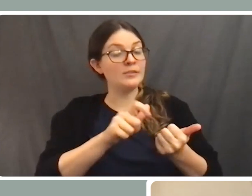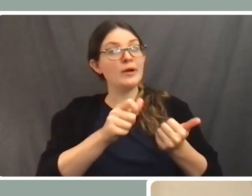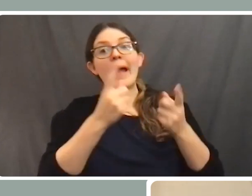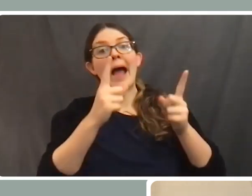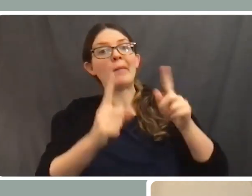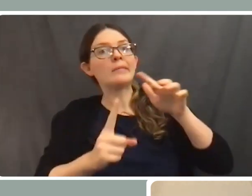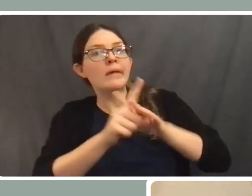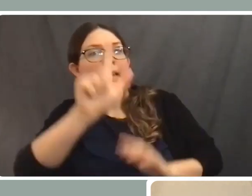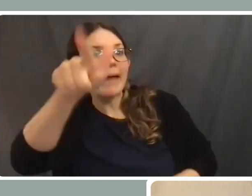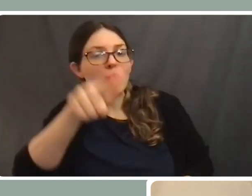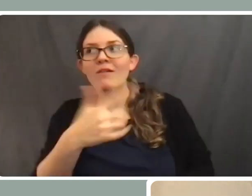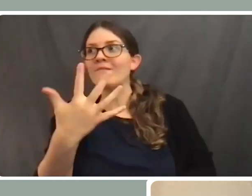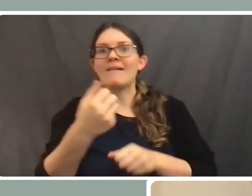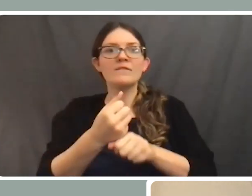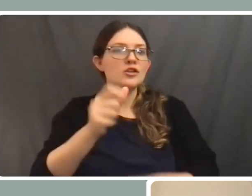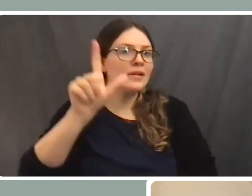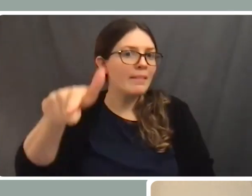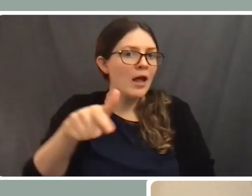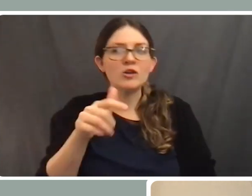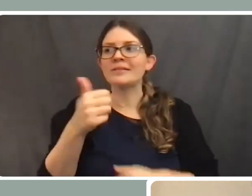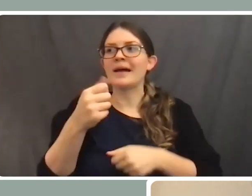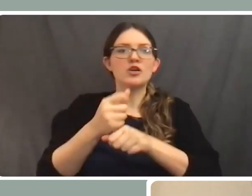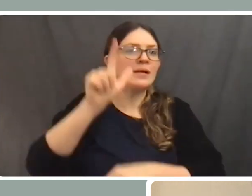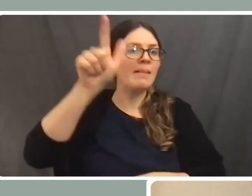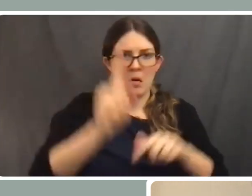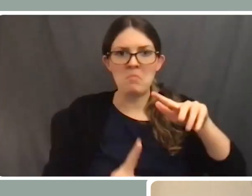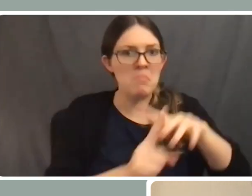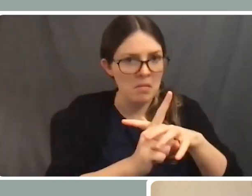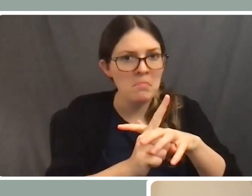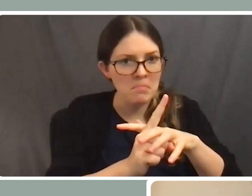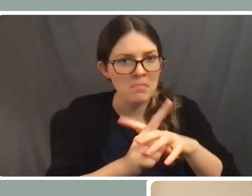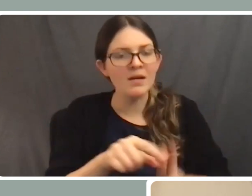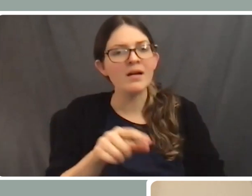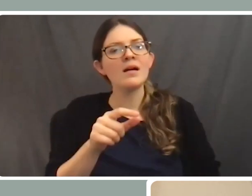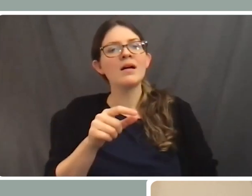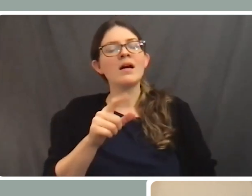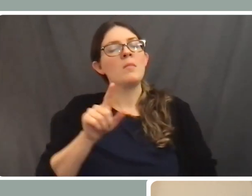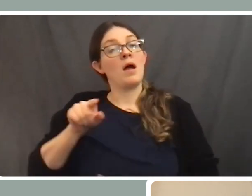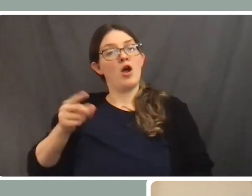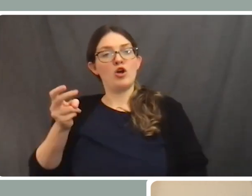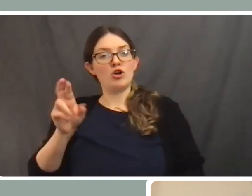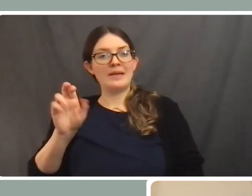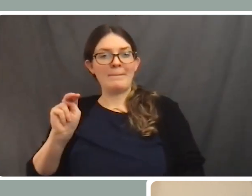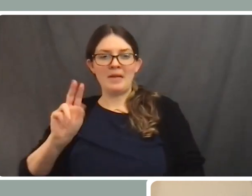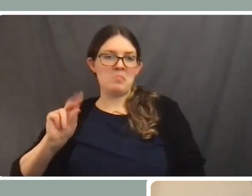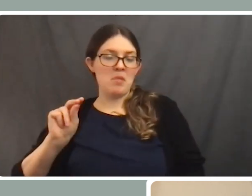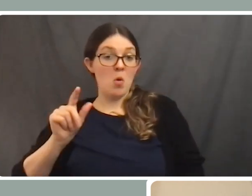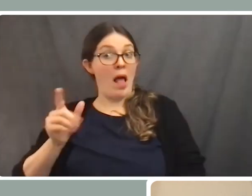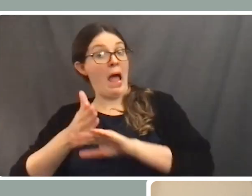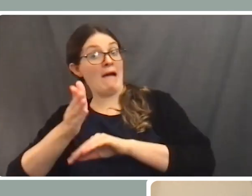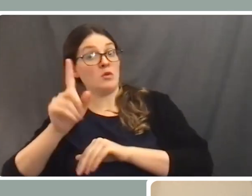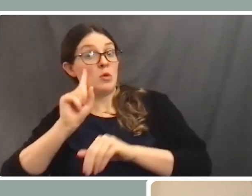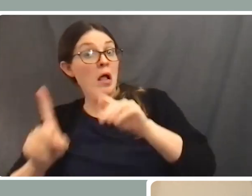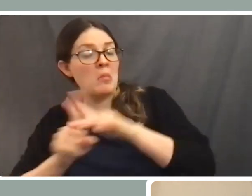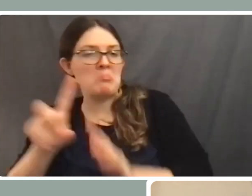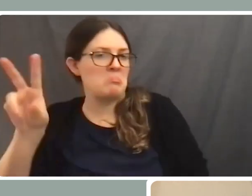years, 10 years later after the chemo has already finished. But that's not the case for Herceptin. Okay.